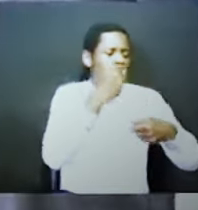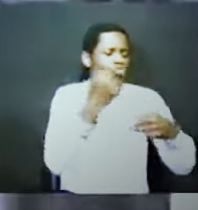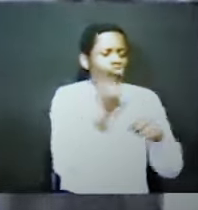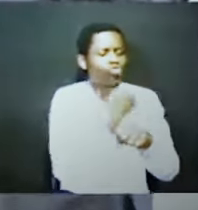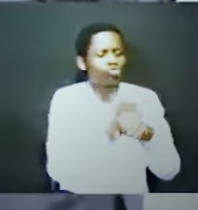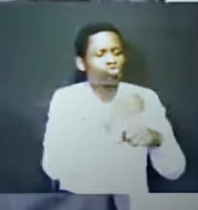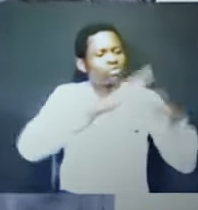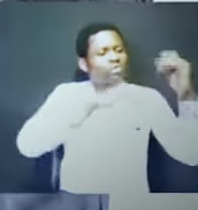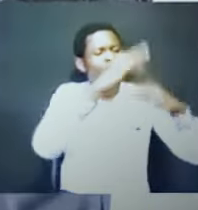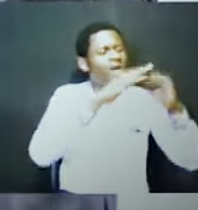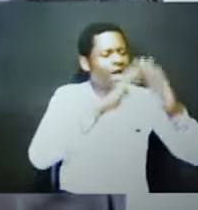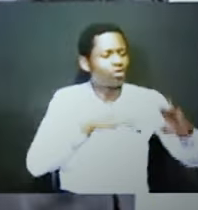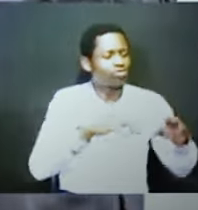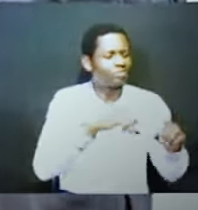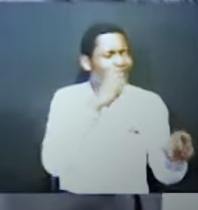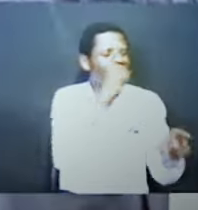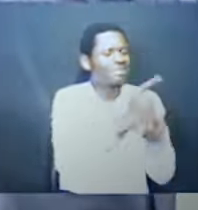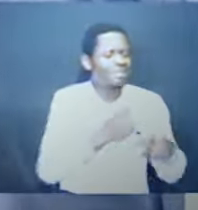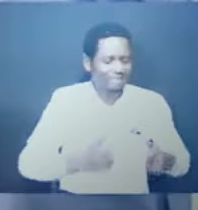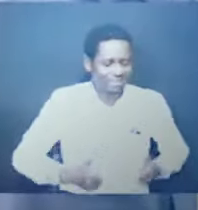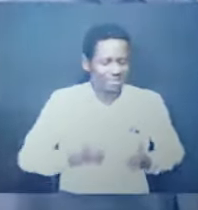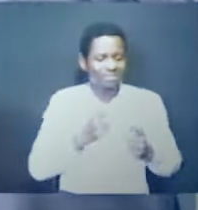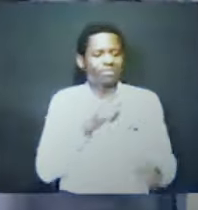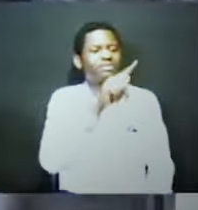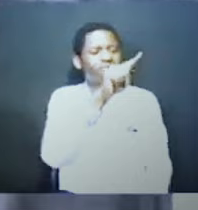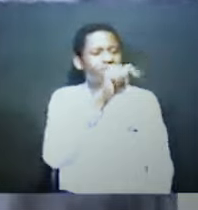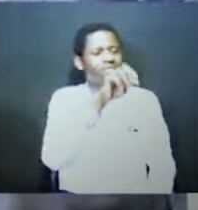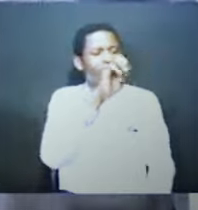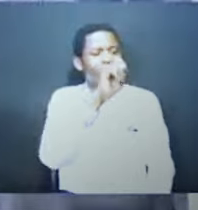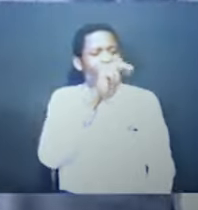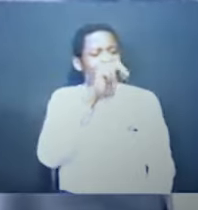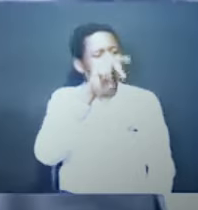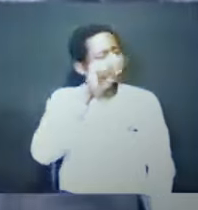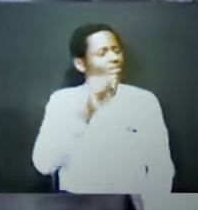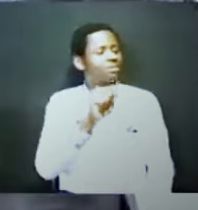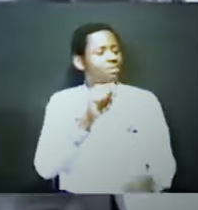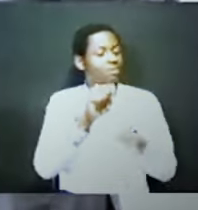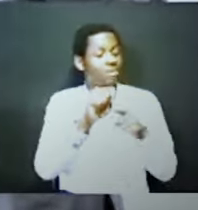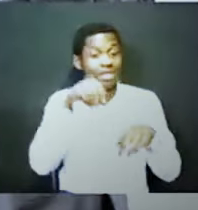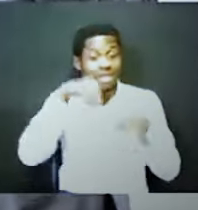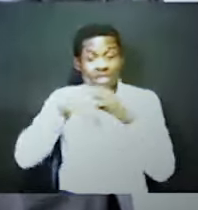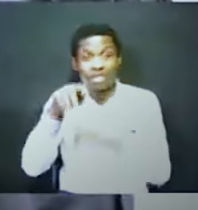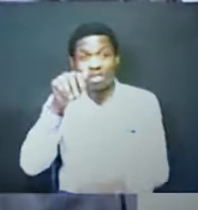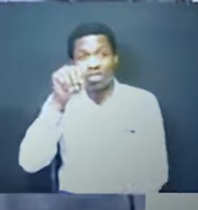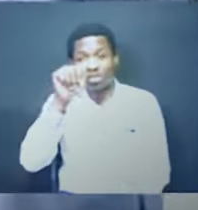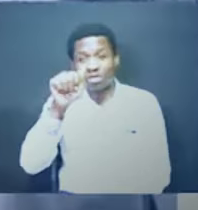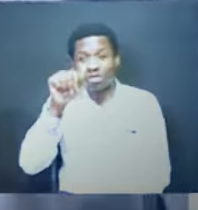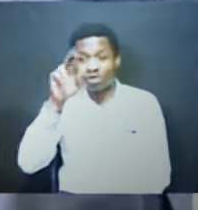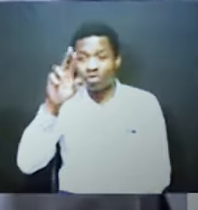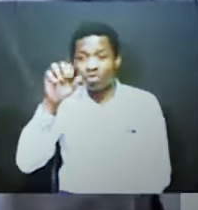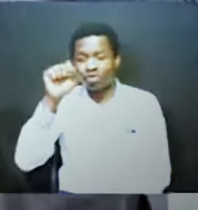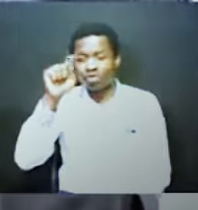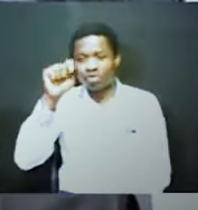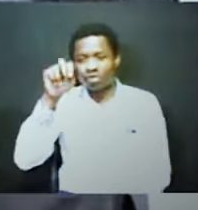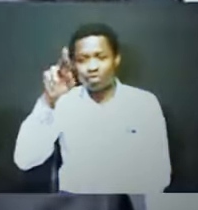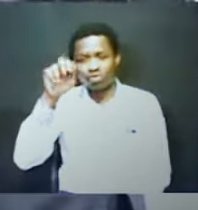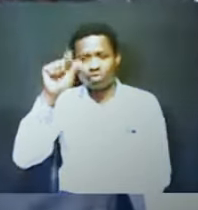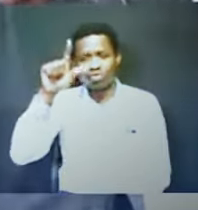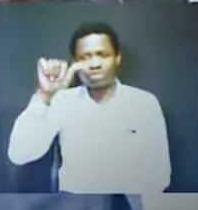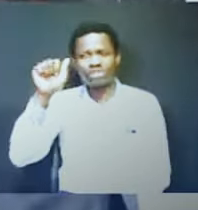dunso. In Australia alone. Ewo Australia memu enkwa. They still